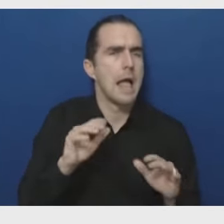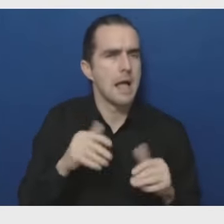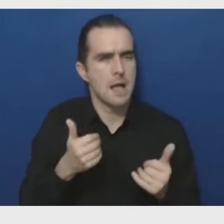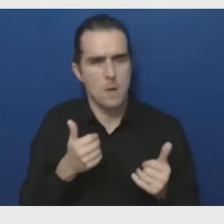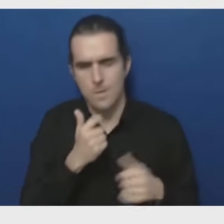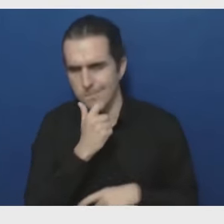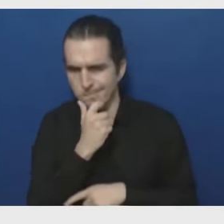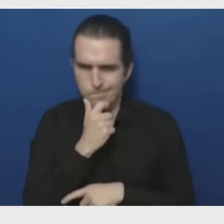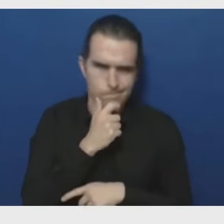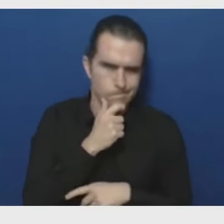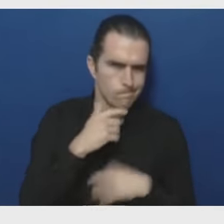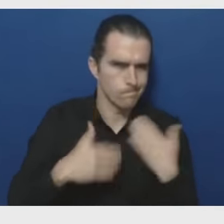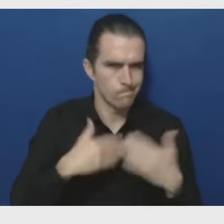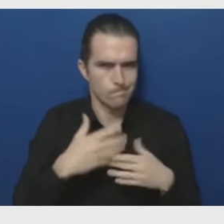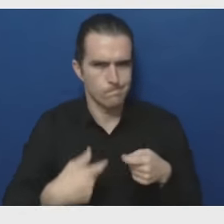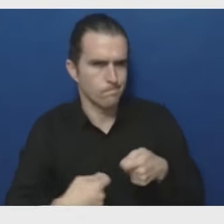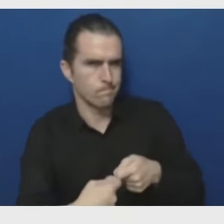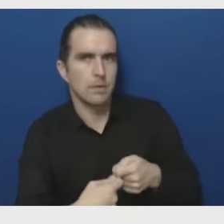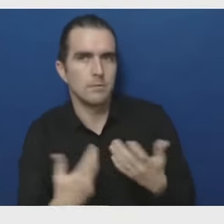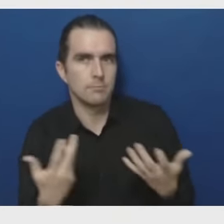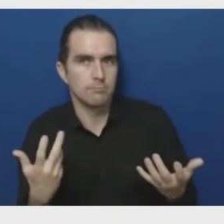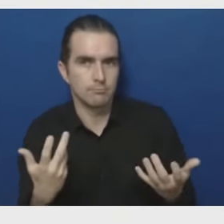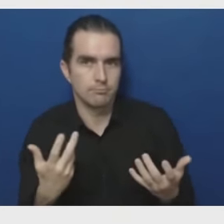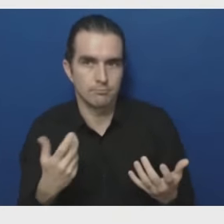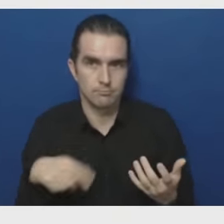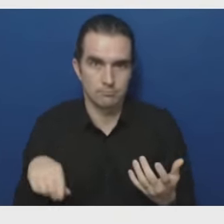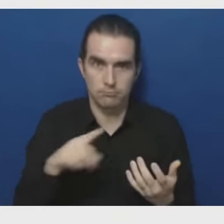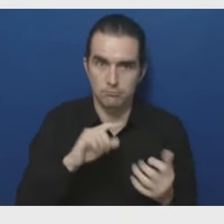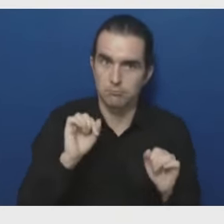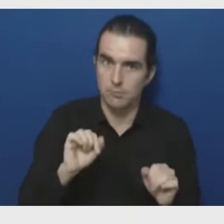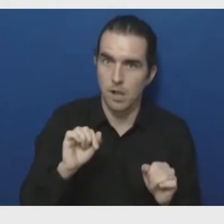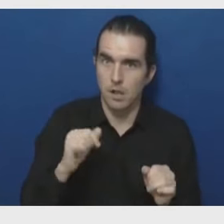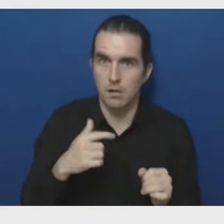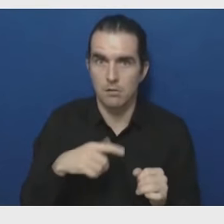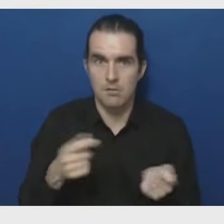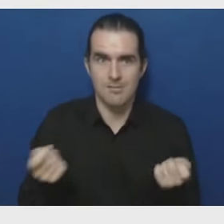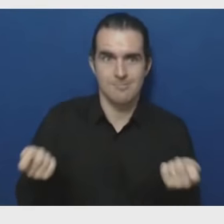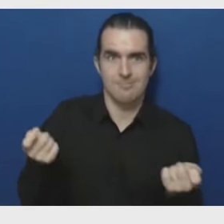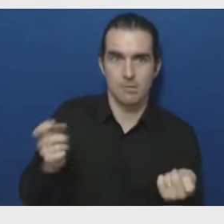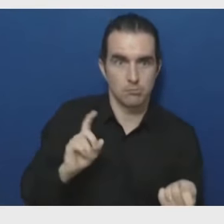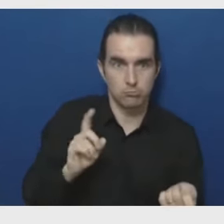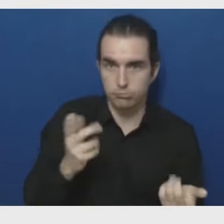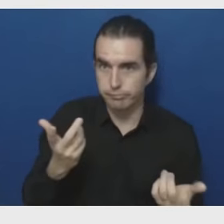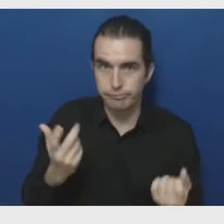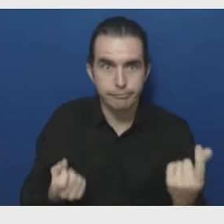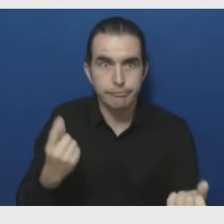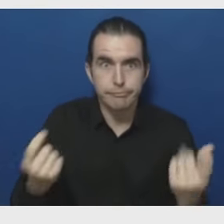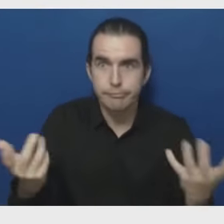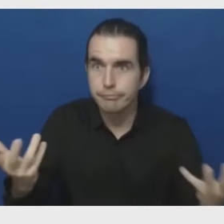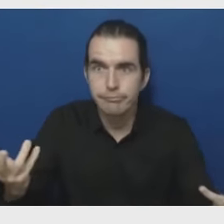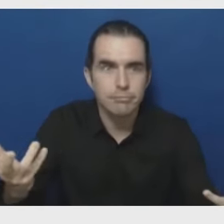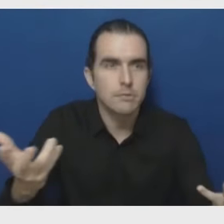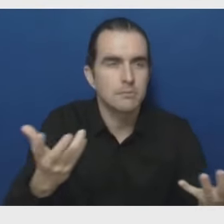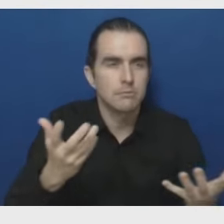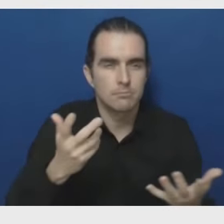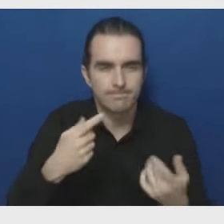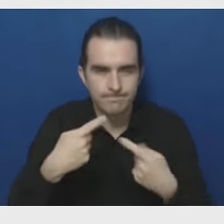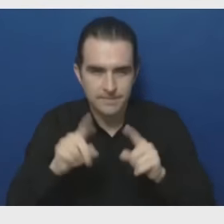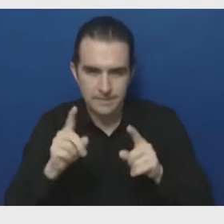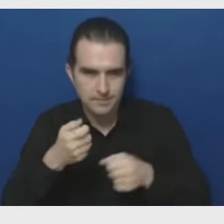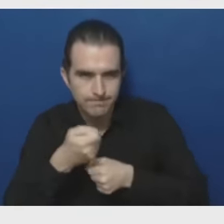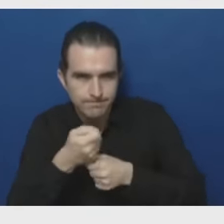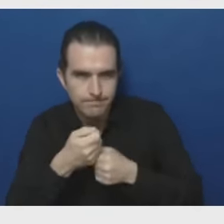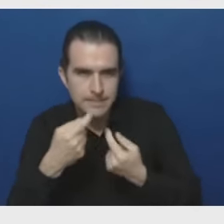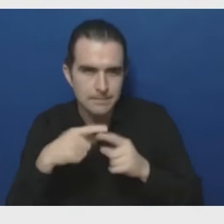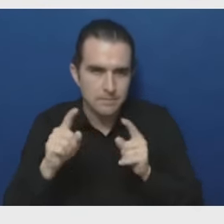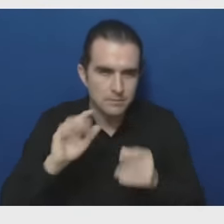intergenerational transition, but this has been a fantastic discussion. I wish that we had so much more time. I forgot to say earlier,